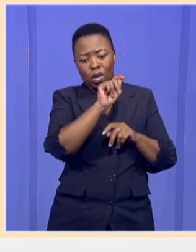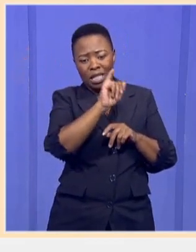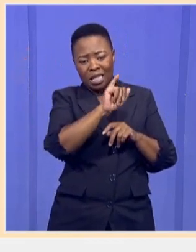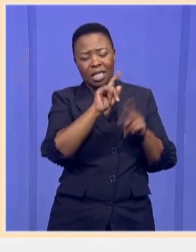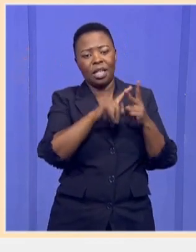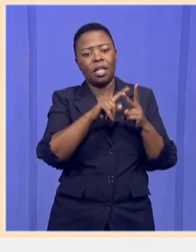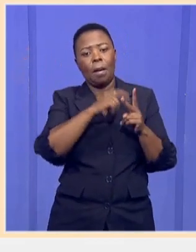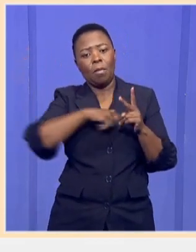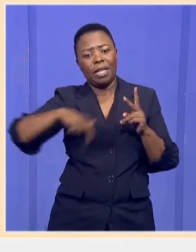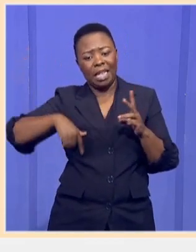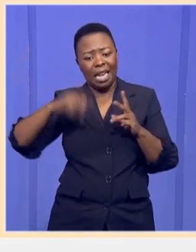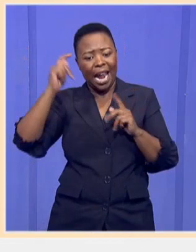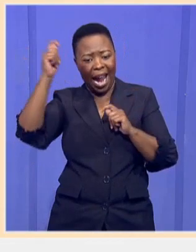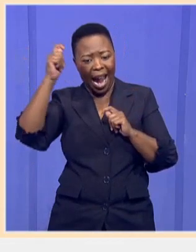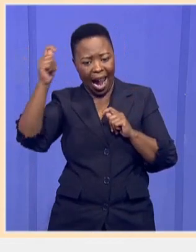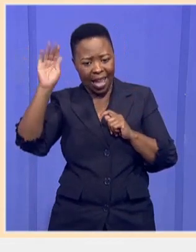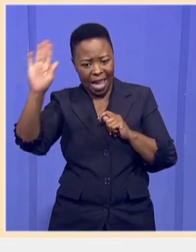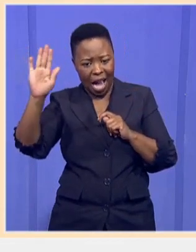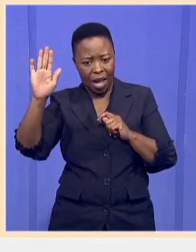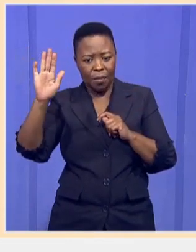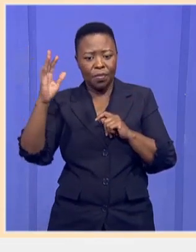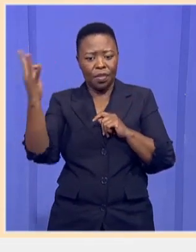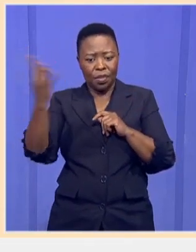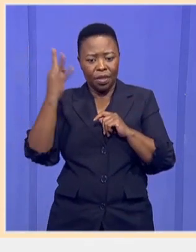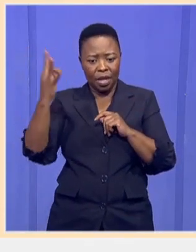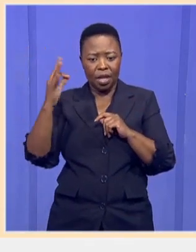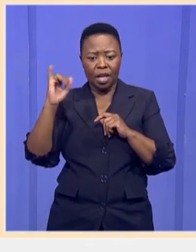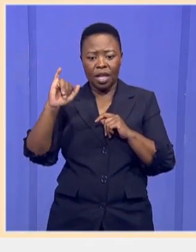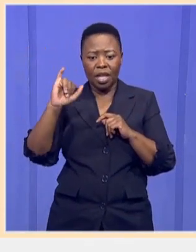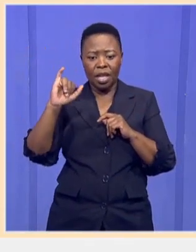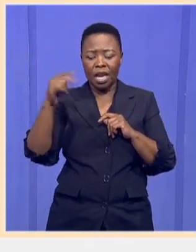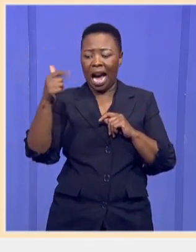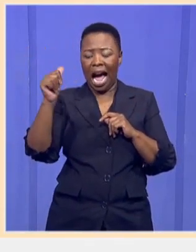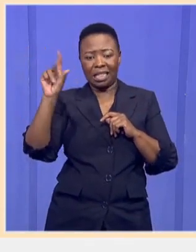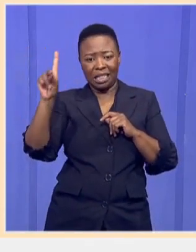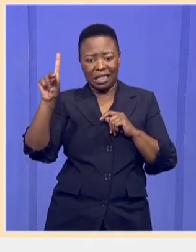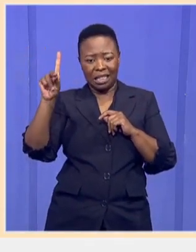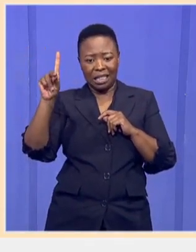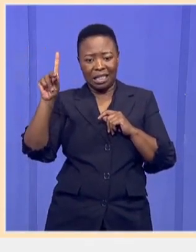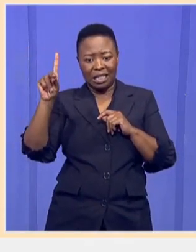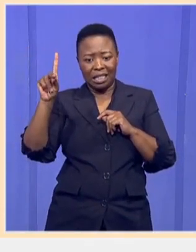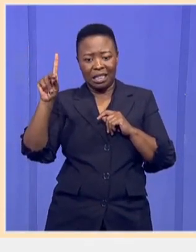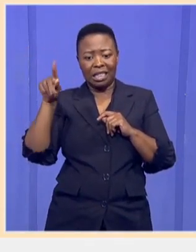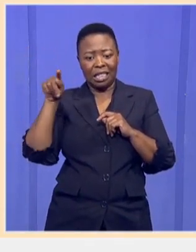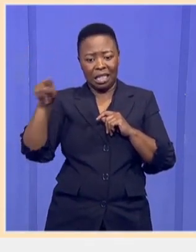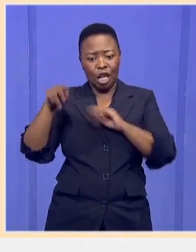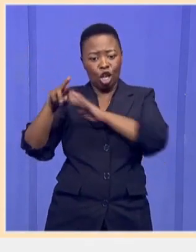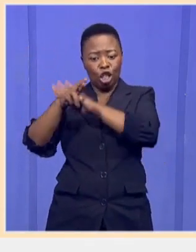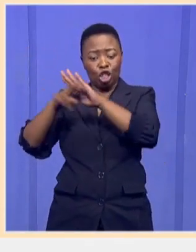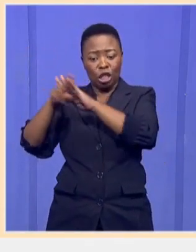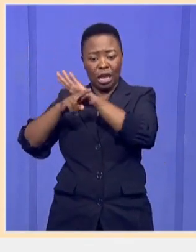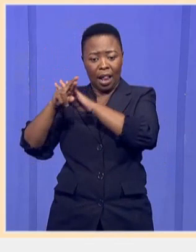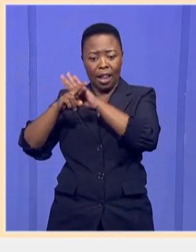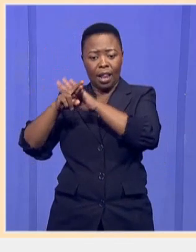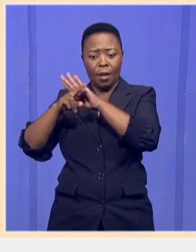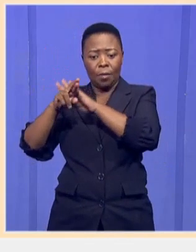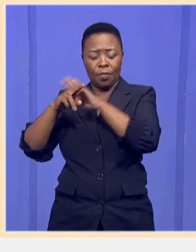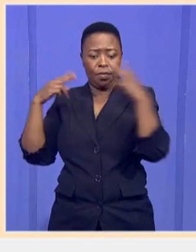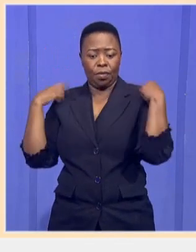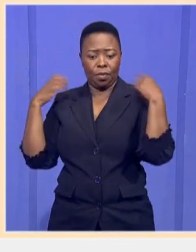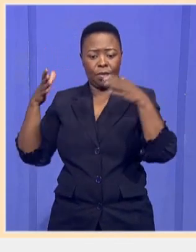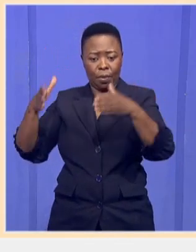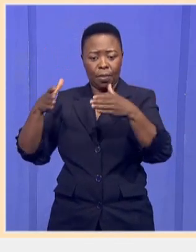Kenya. They have been assigned by IGAD, the regional body, to be the lead in interfacing with the